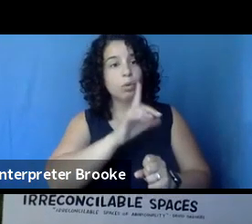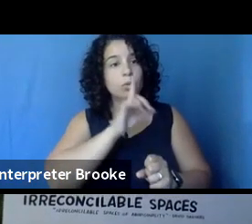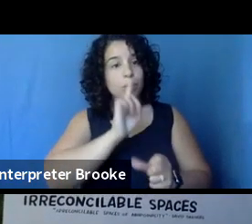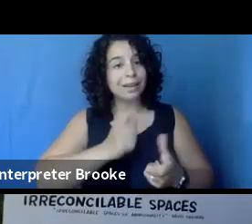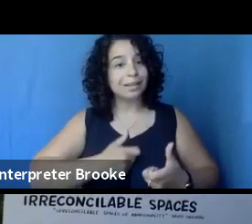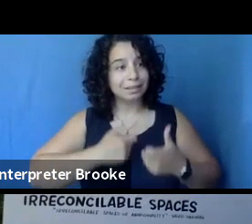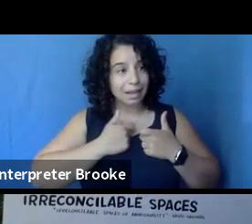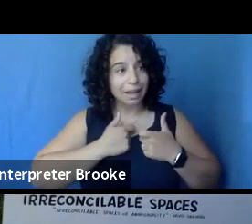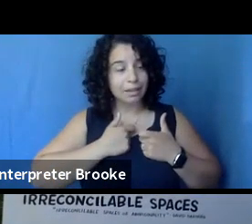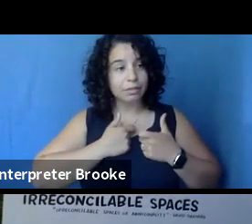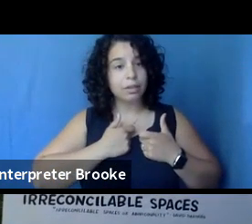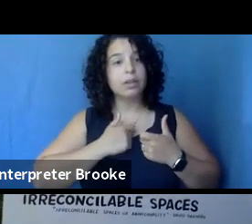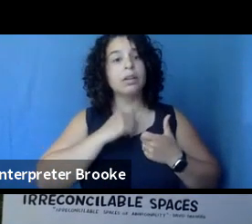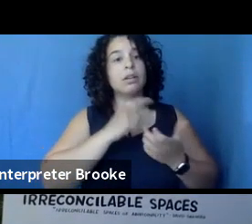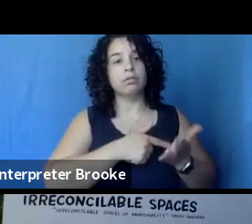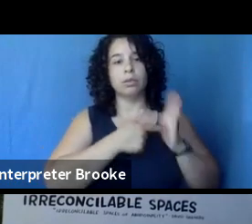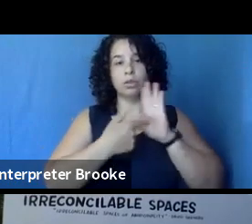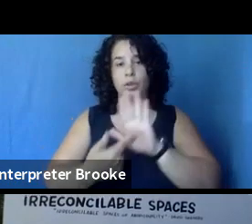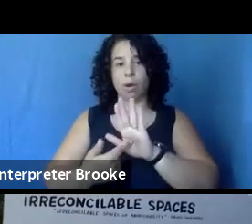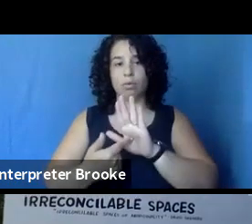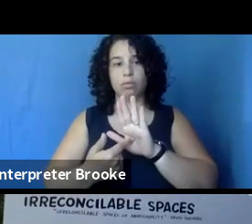like a